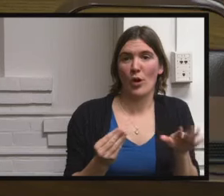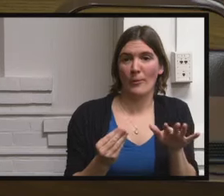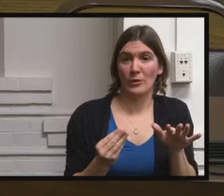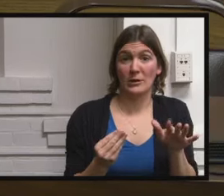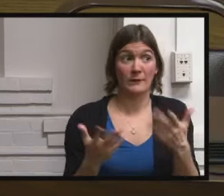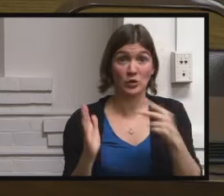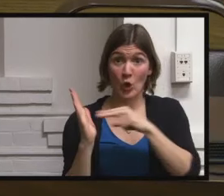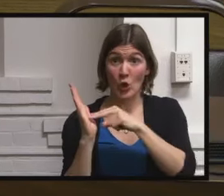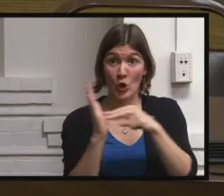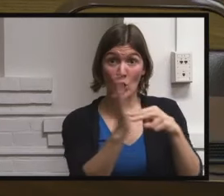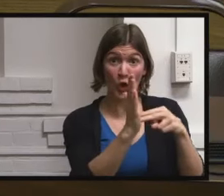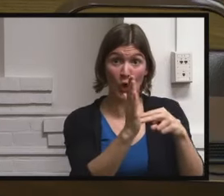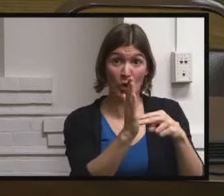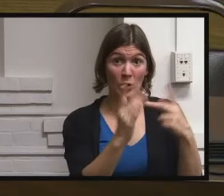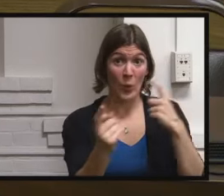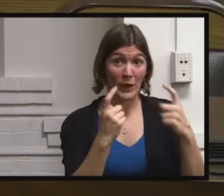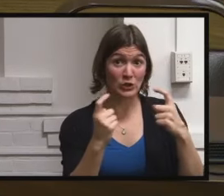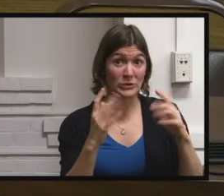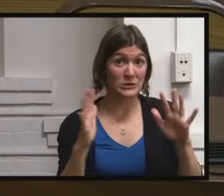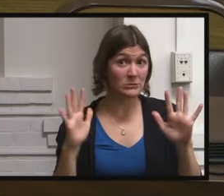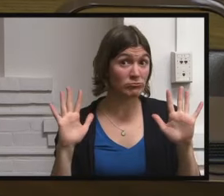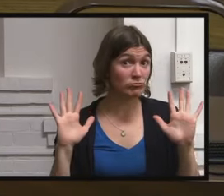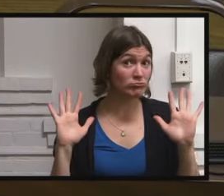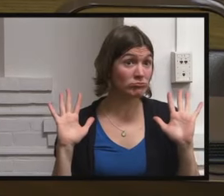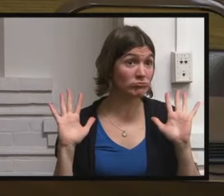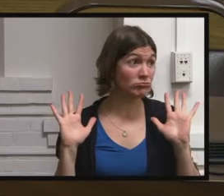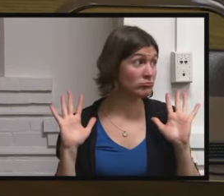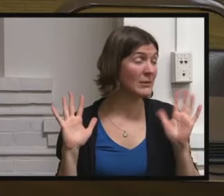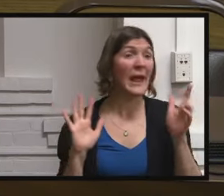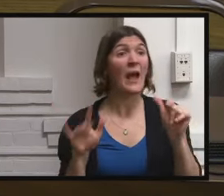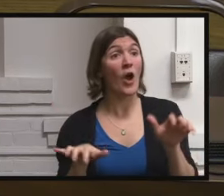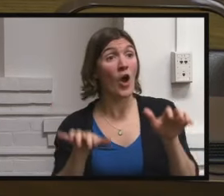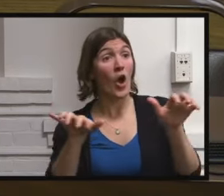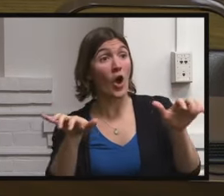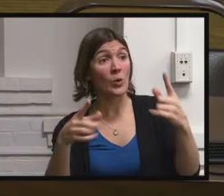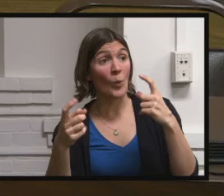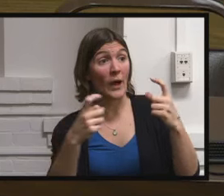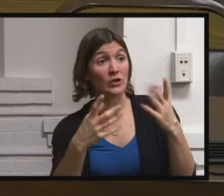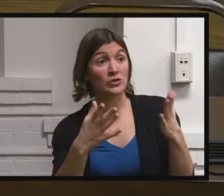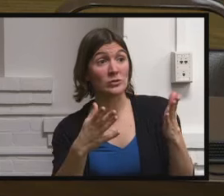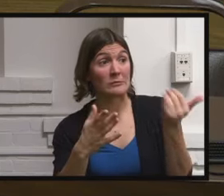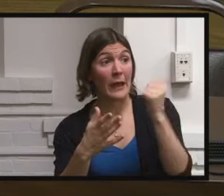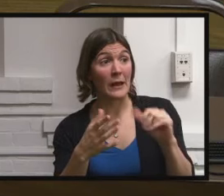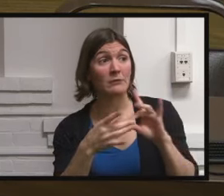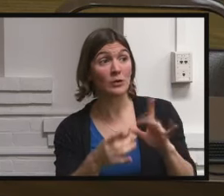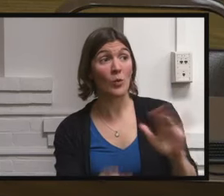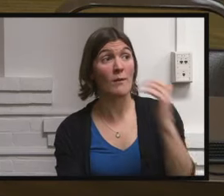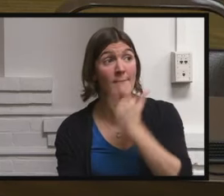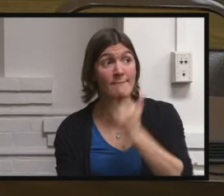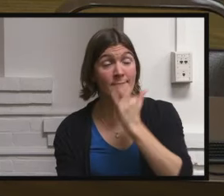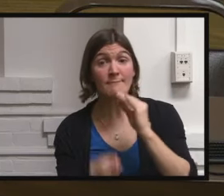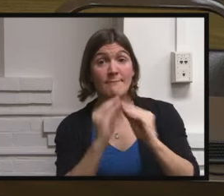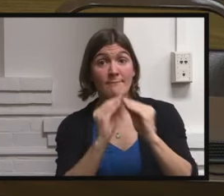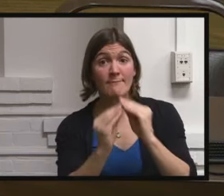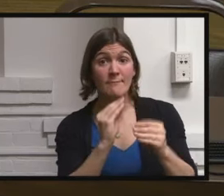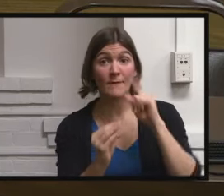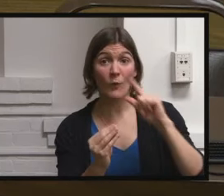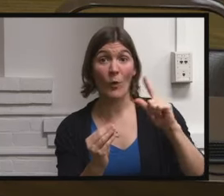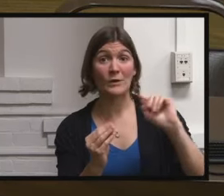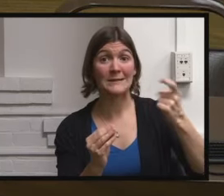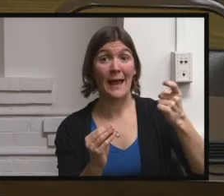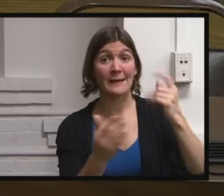E&O list, and are there any questions? Did anybody in attendance have any questions about the errors and omissions to the grand